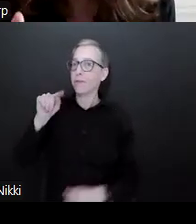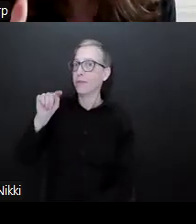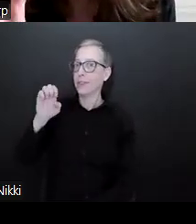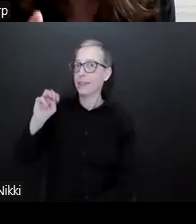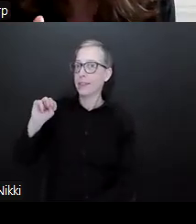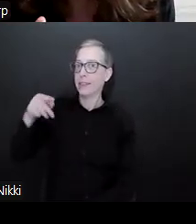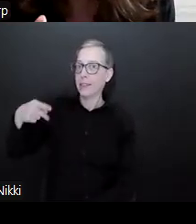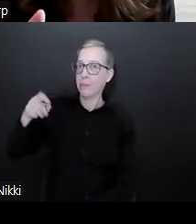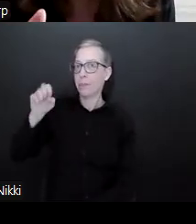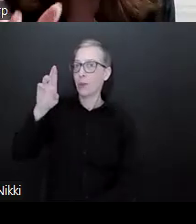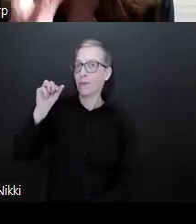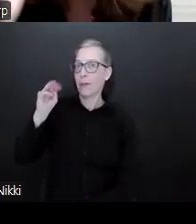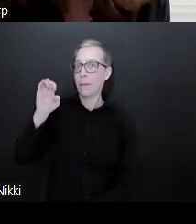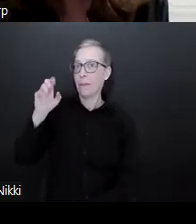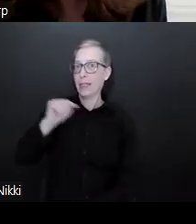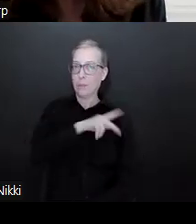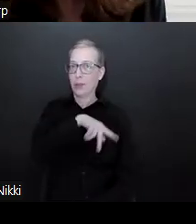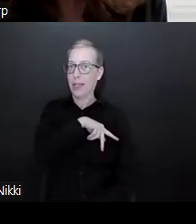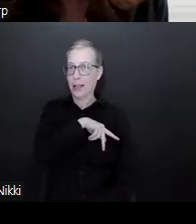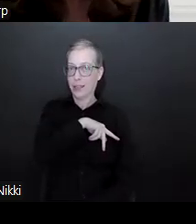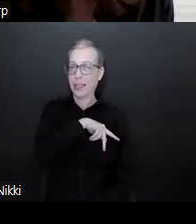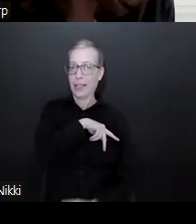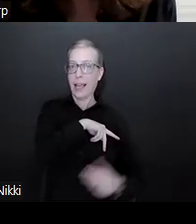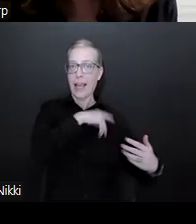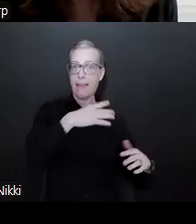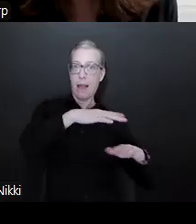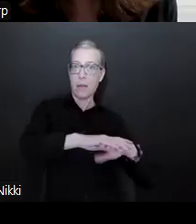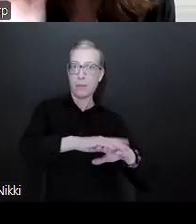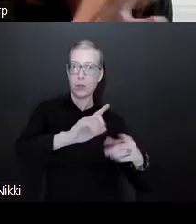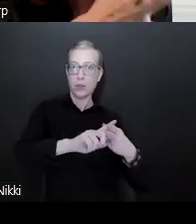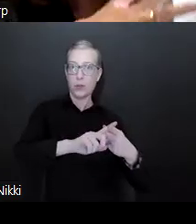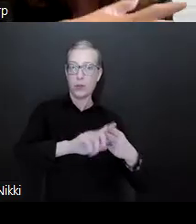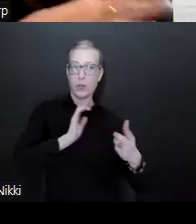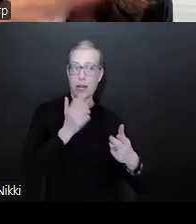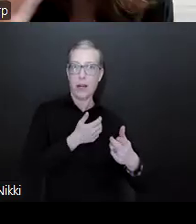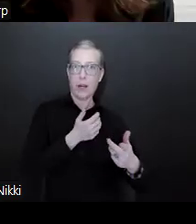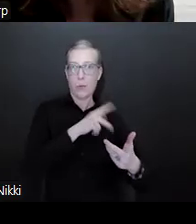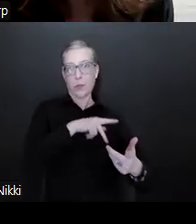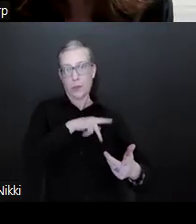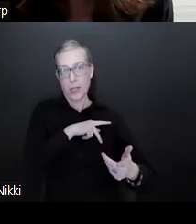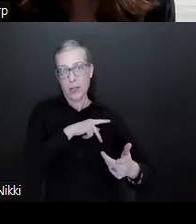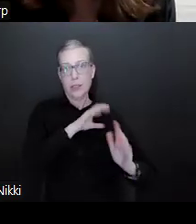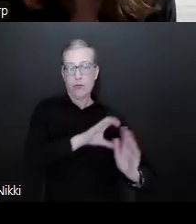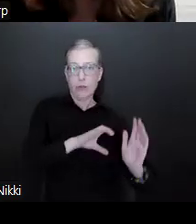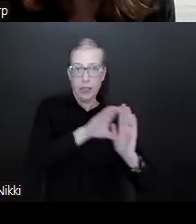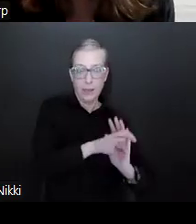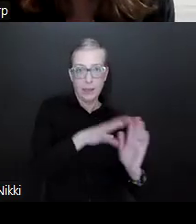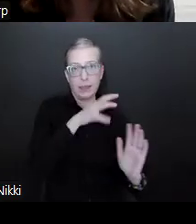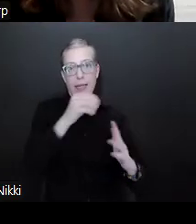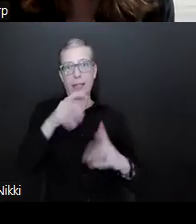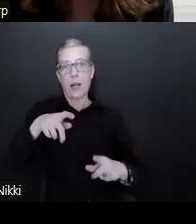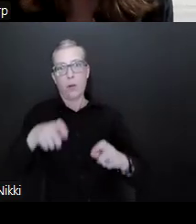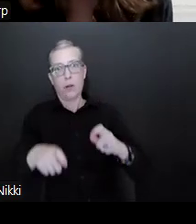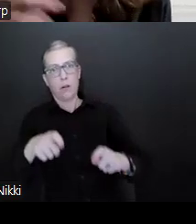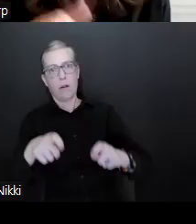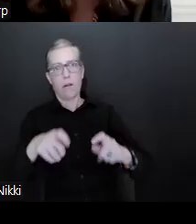onto our basic traits, which map onto our maladaptive traits. So these are the continuous aspects of our